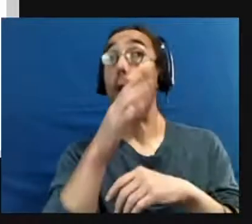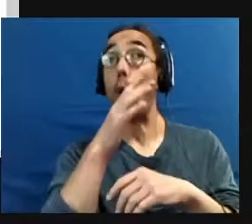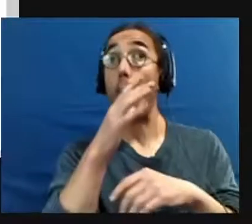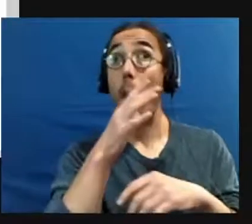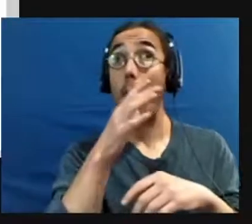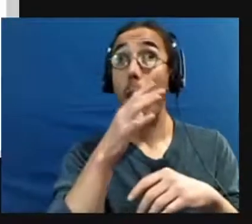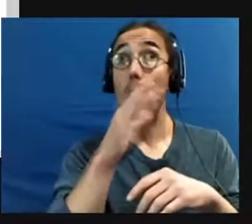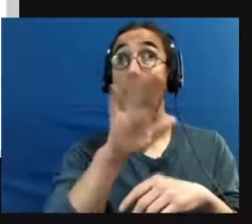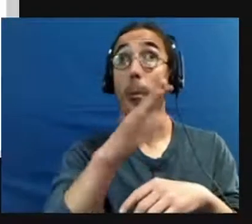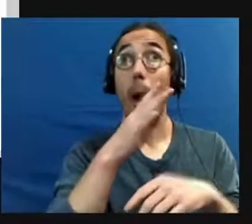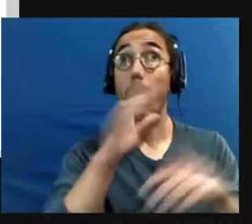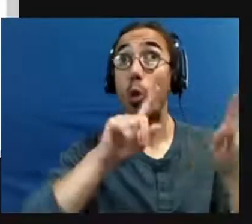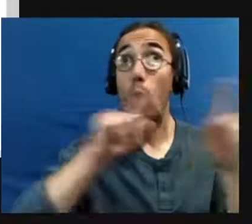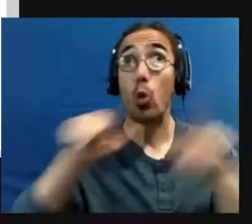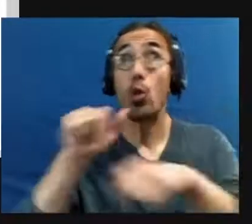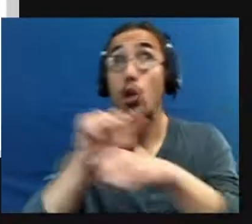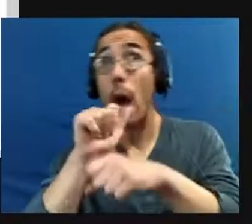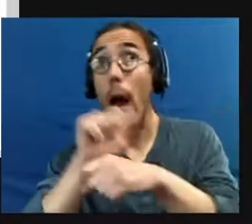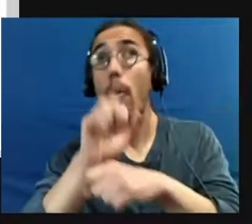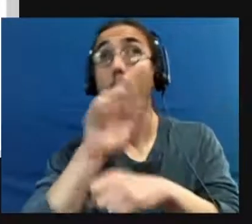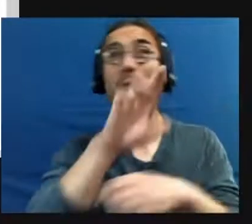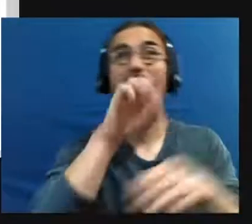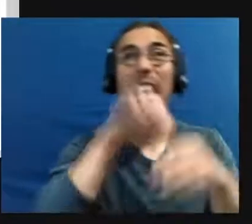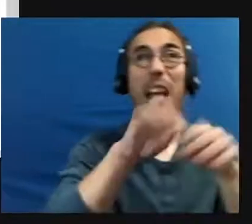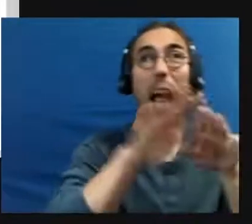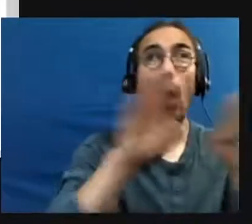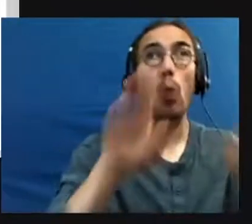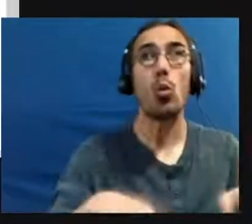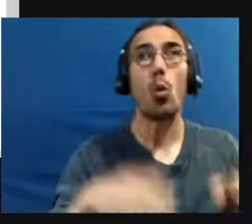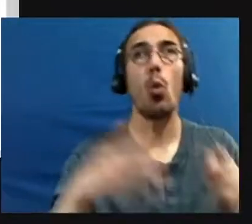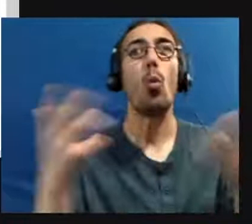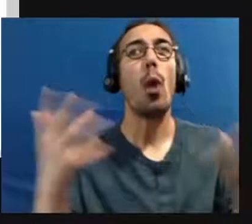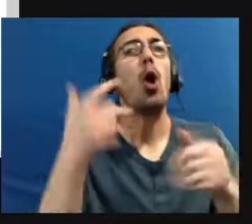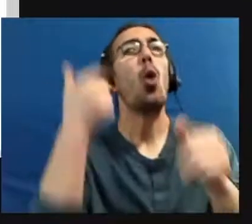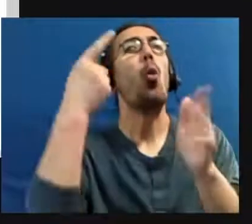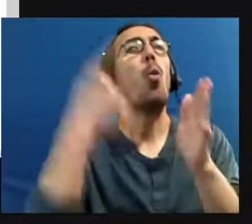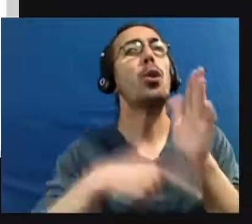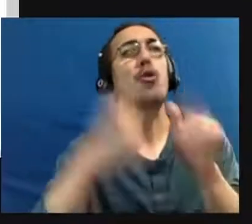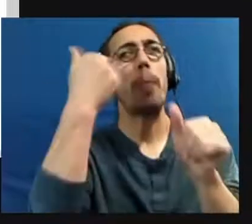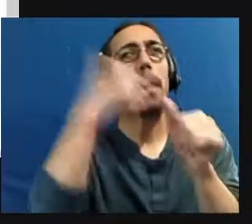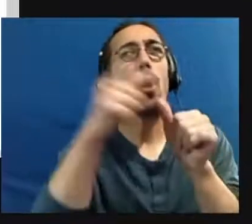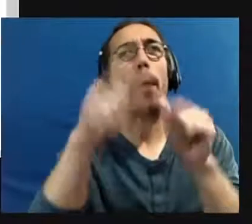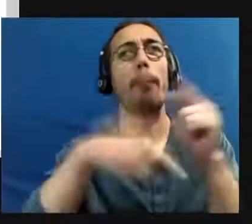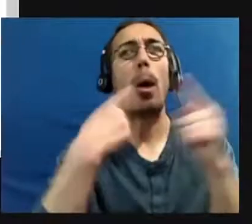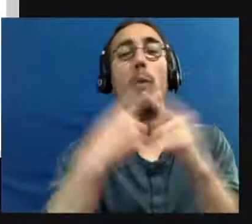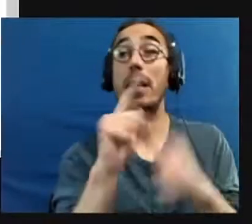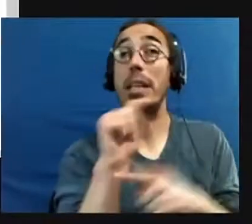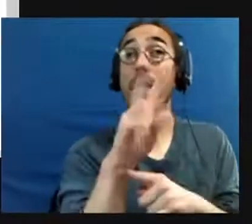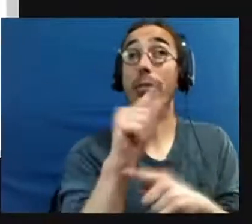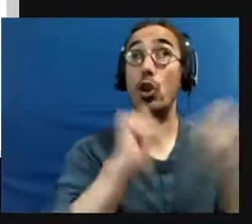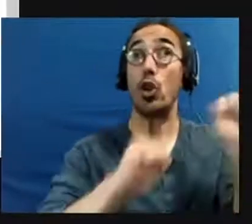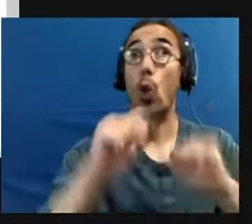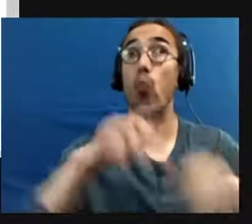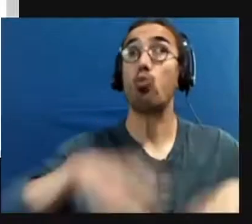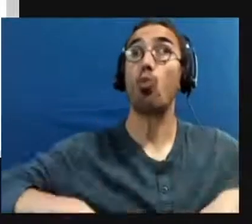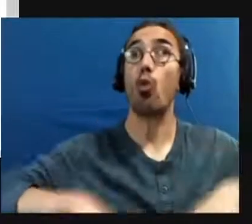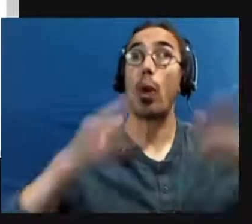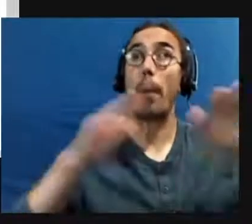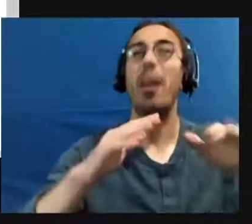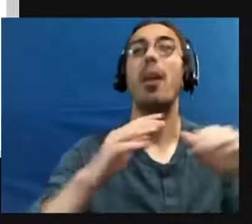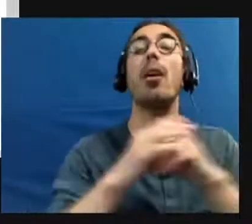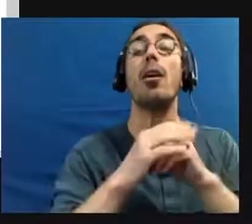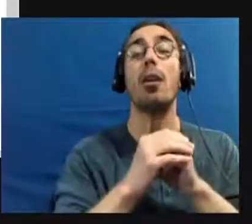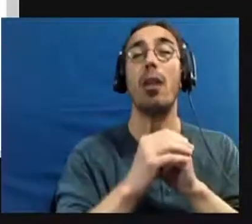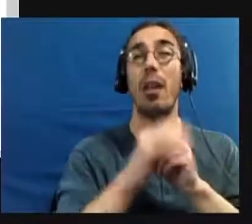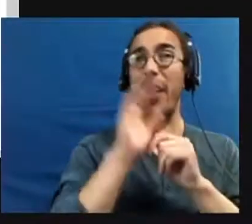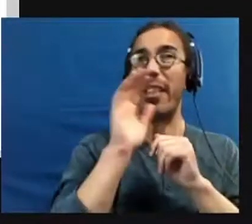job? I'm just trying to get us to start thinking about, what do we remember about the TV show we watched as a kid? Because that media